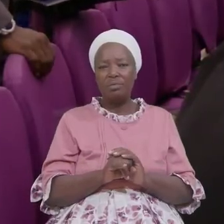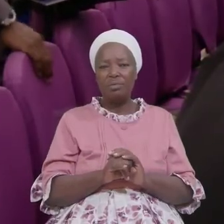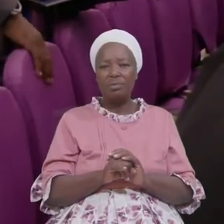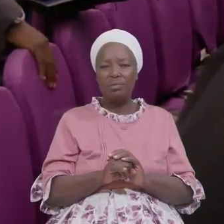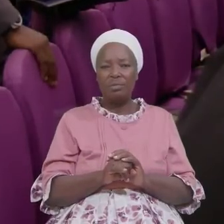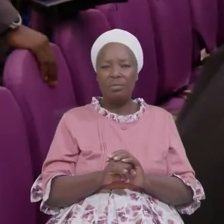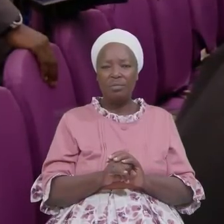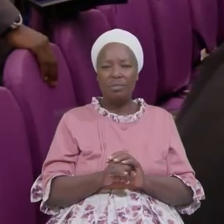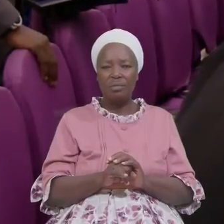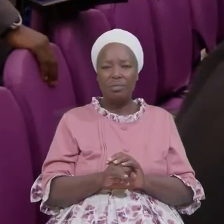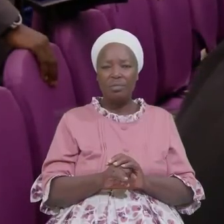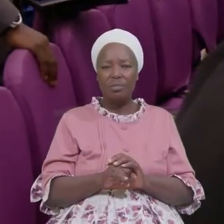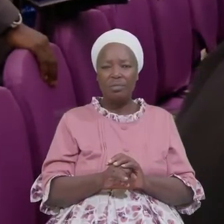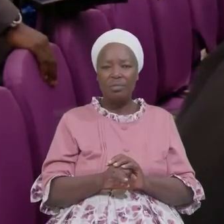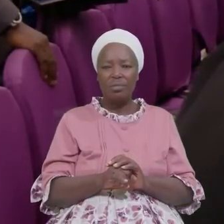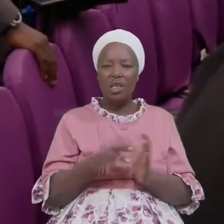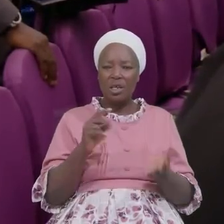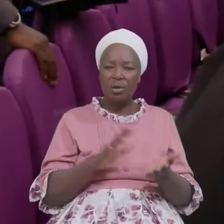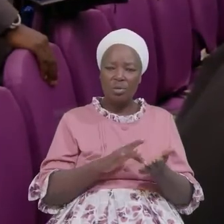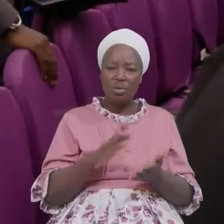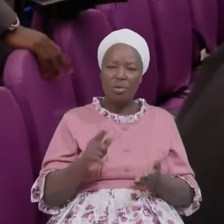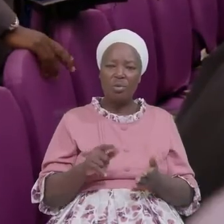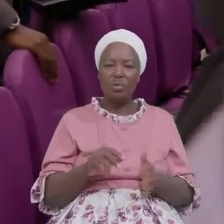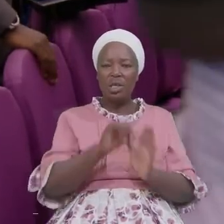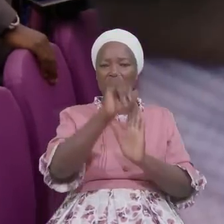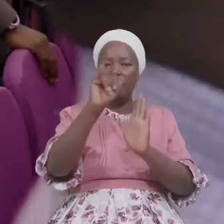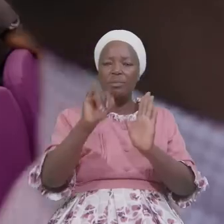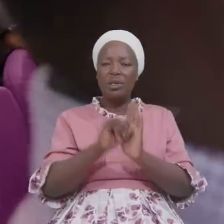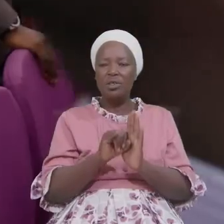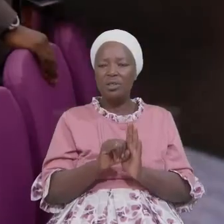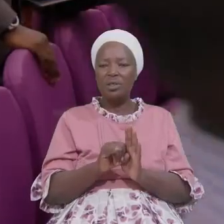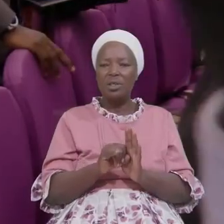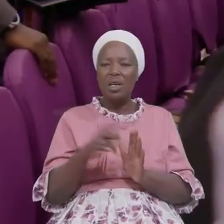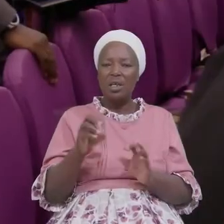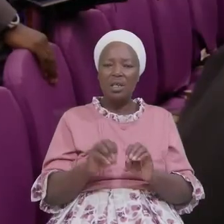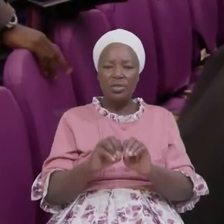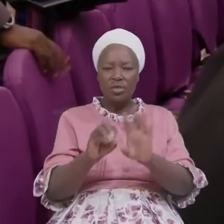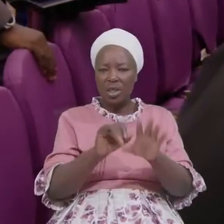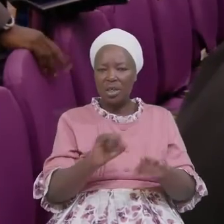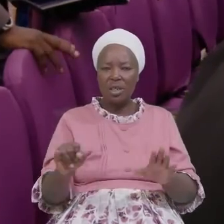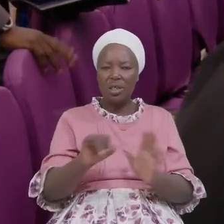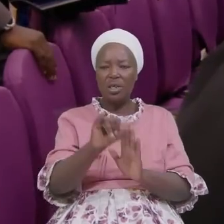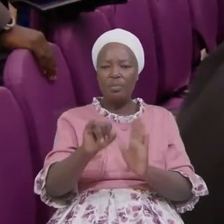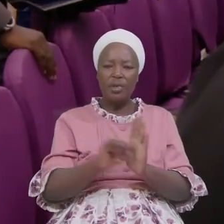to a glorious image, a shining image.